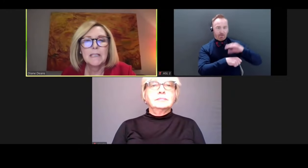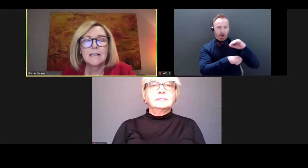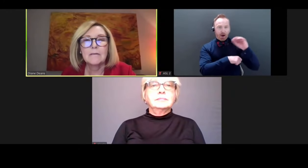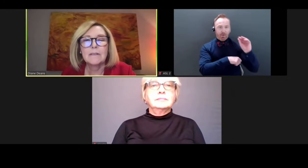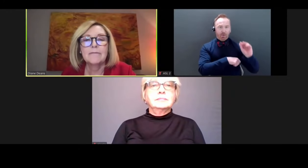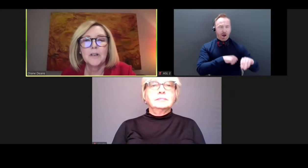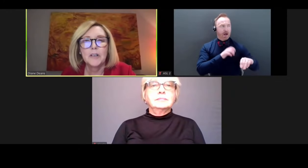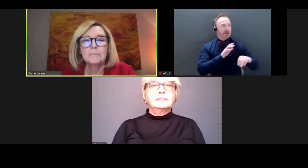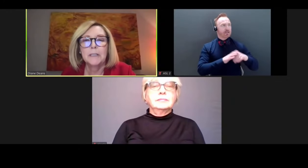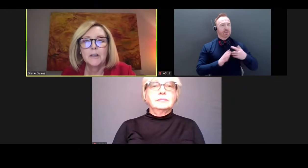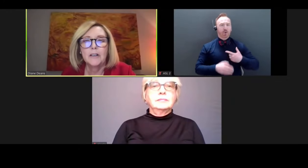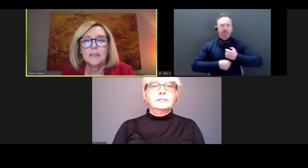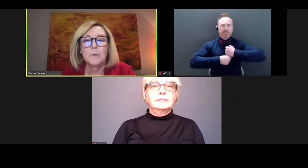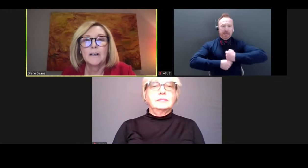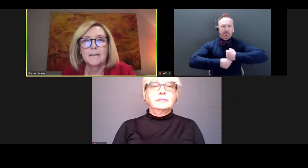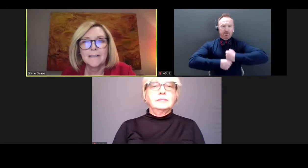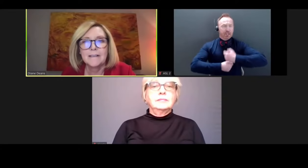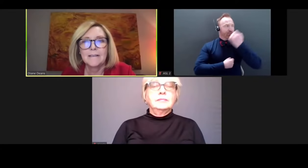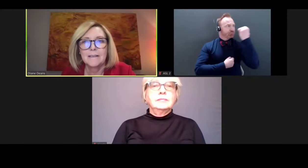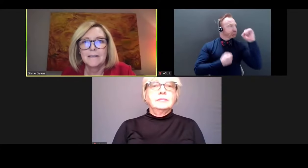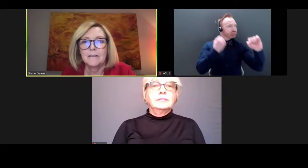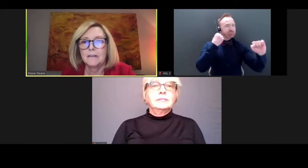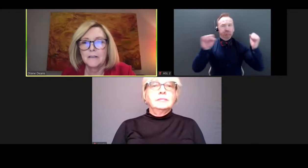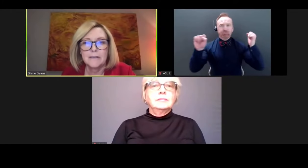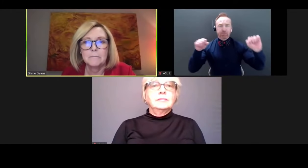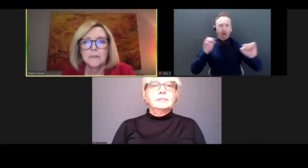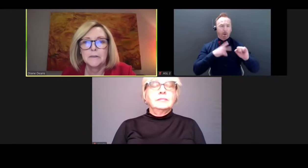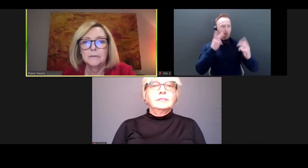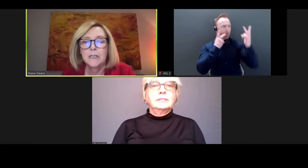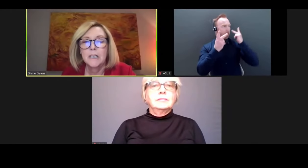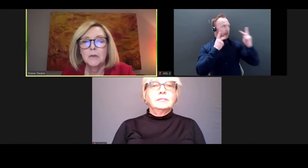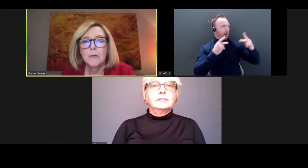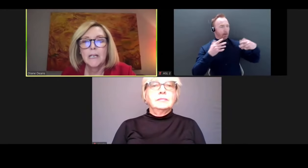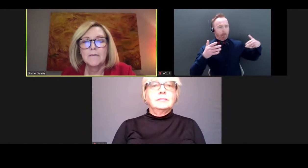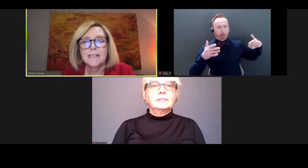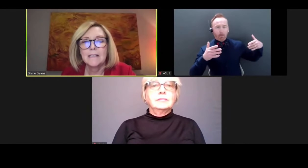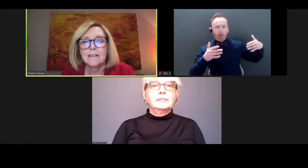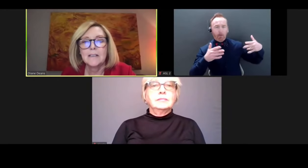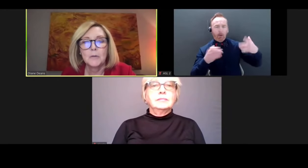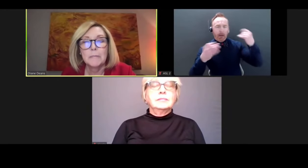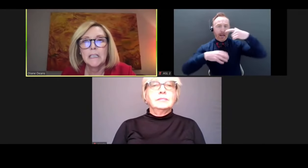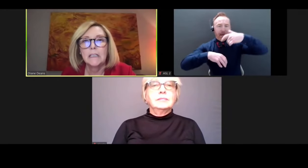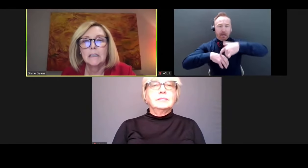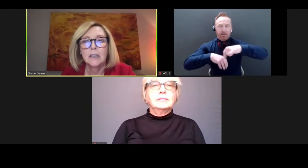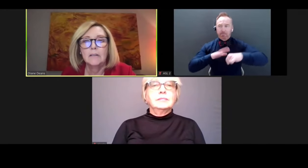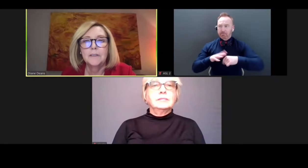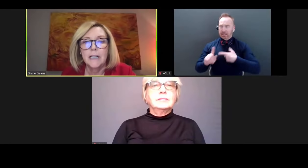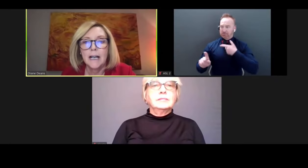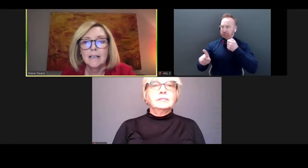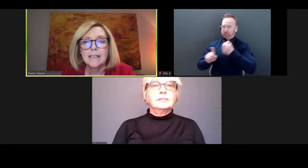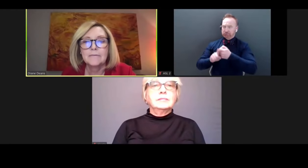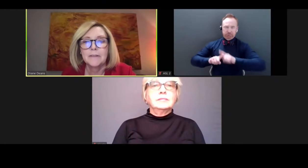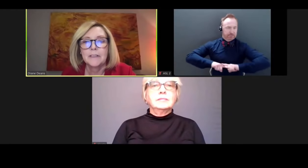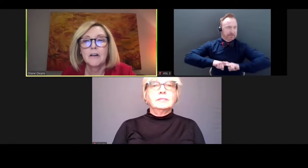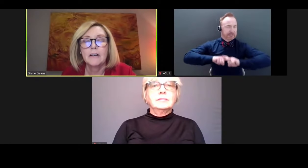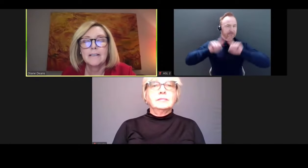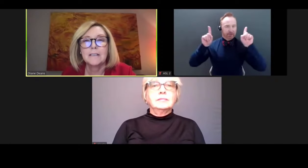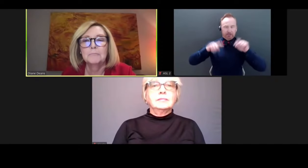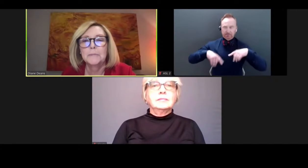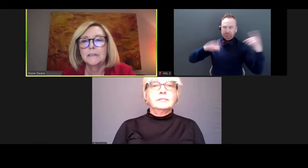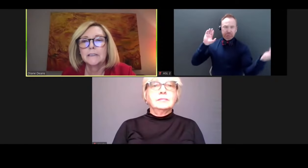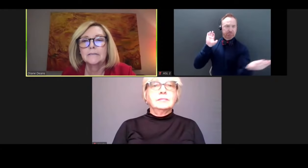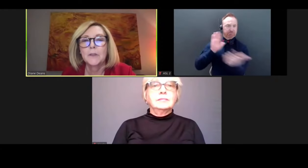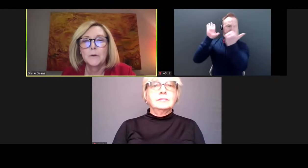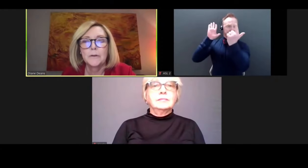over the years, but this goes far beyond what our citizens are accustomed to. We have seen so many unlawful acts, from the